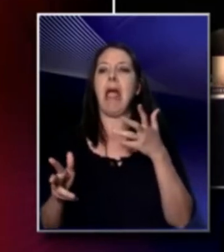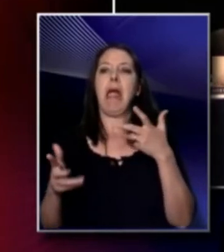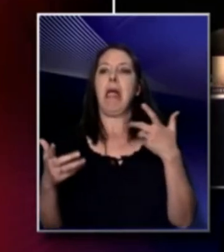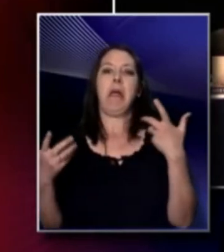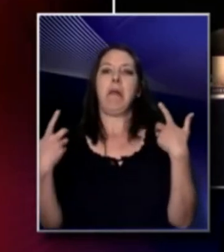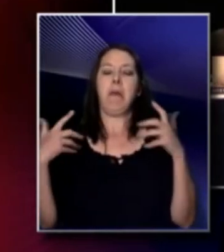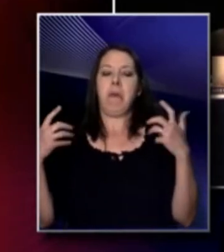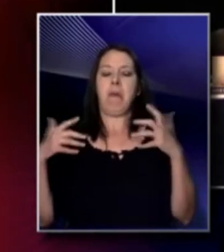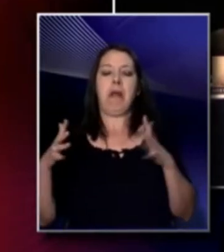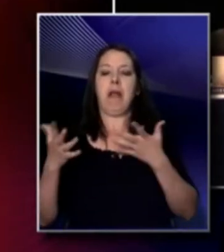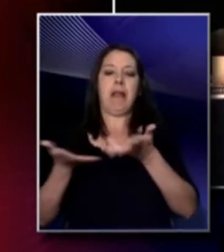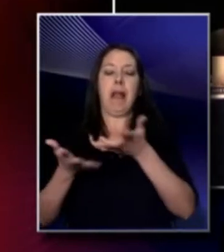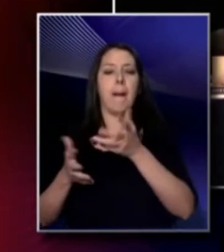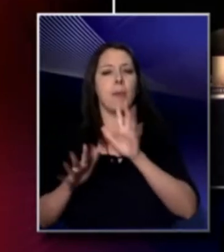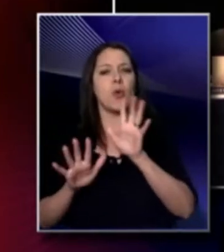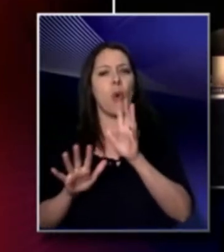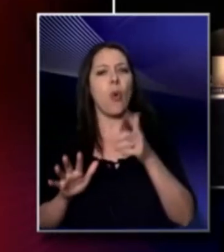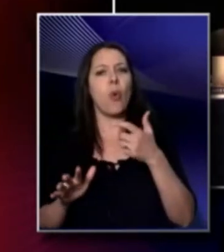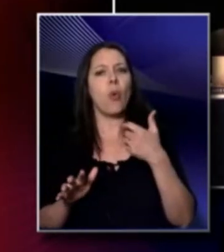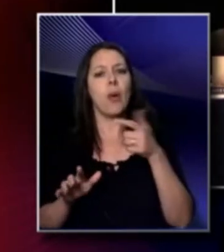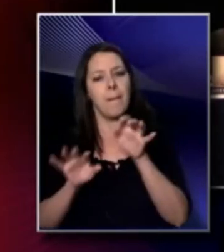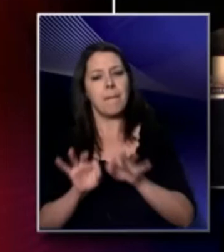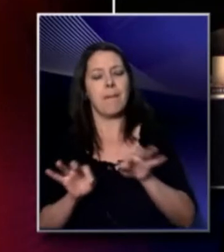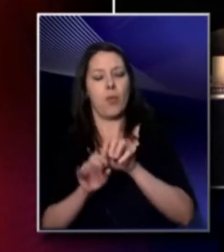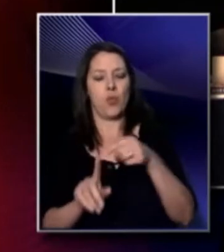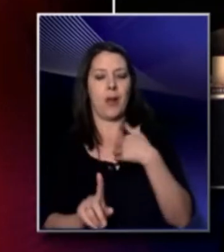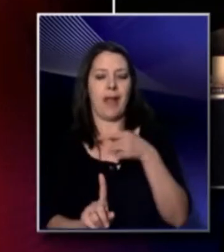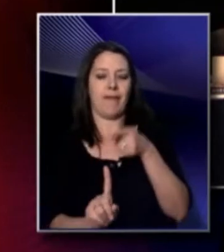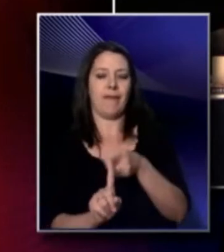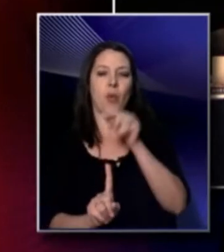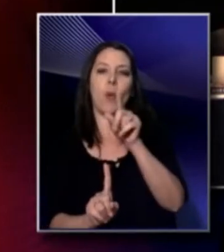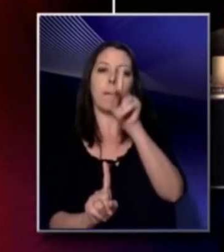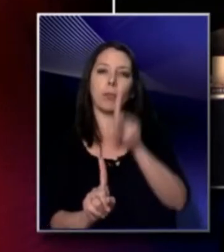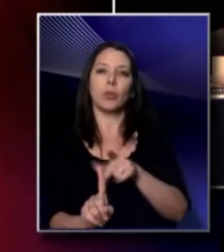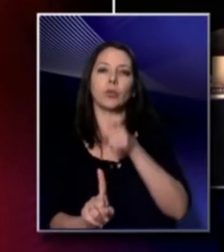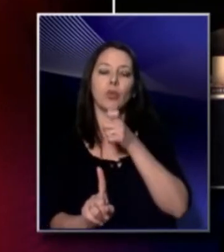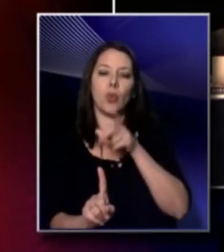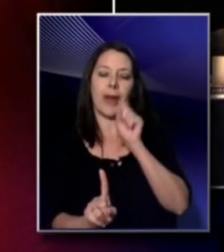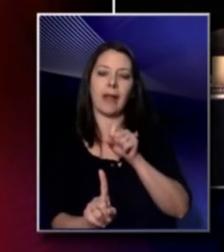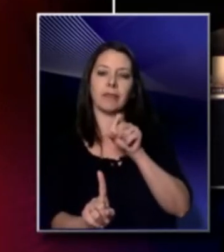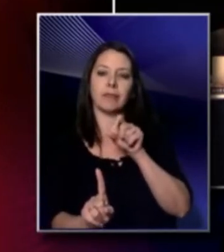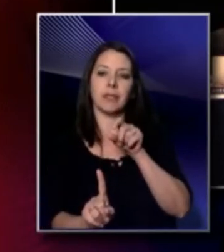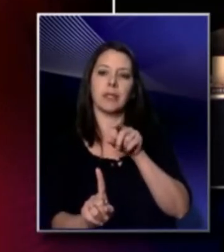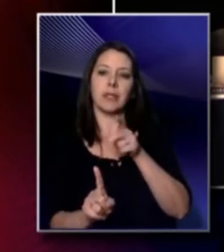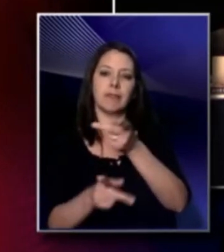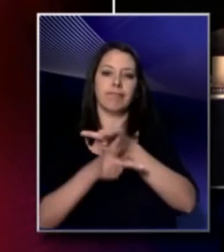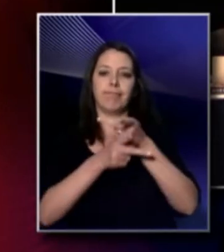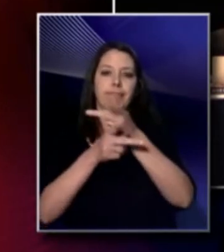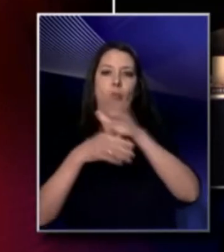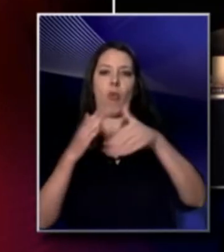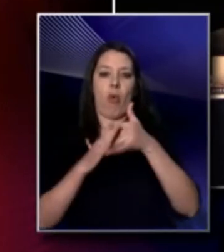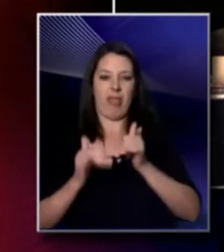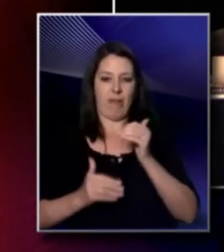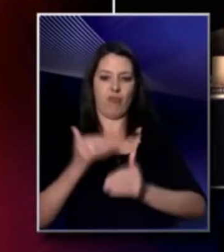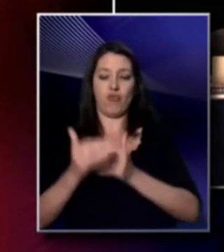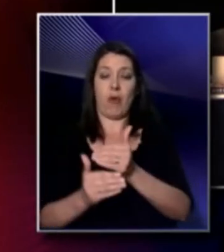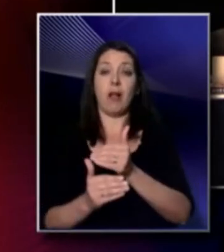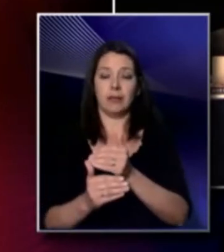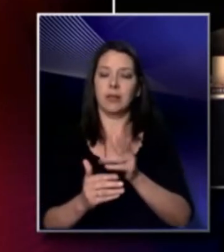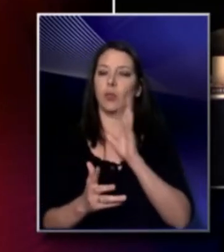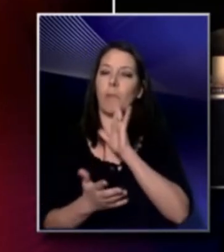perfectly willing to tell them that, but I think having somebody looking at the overall processes would be helpful.